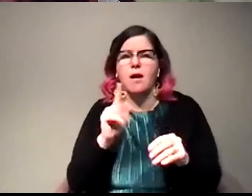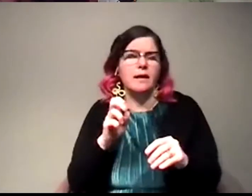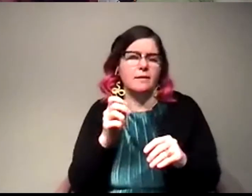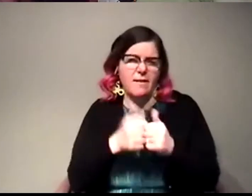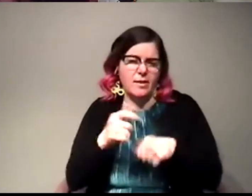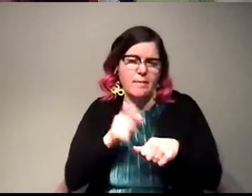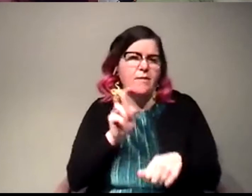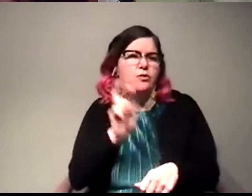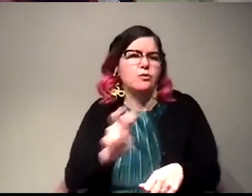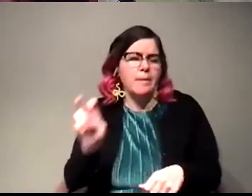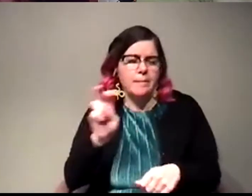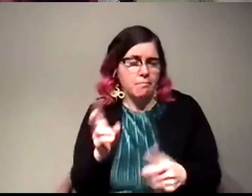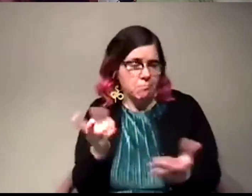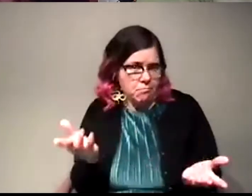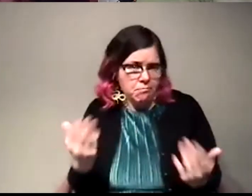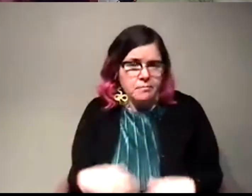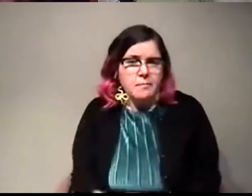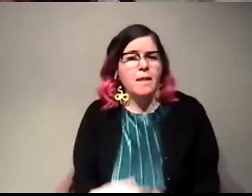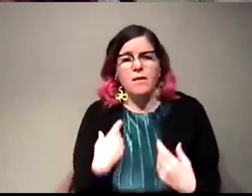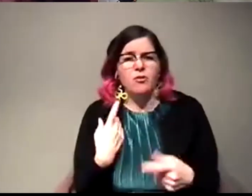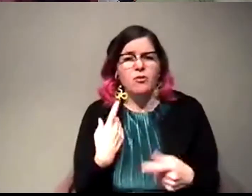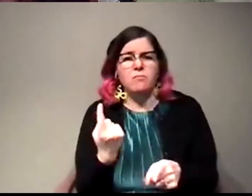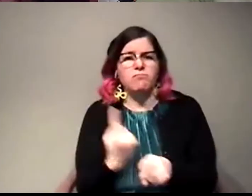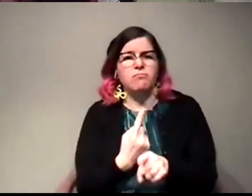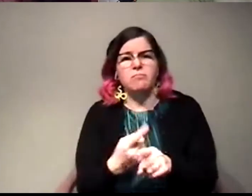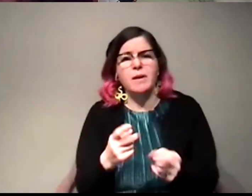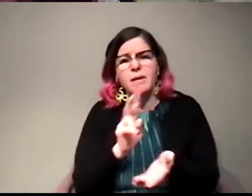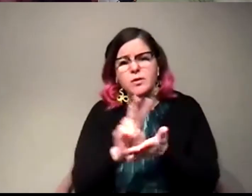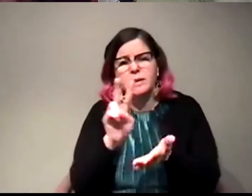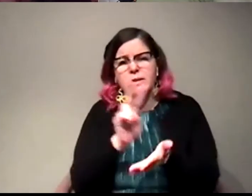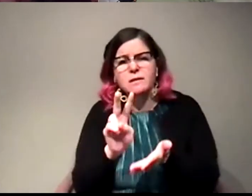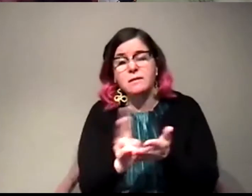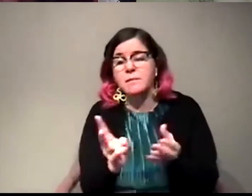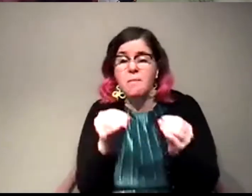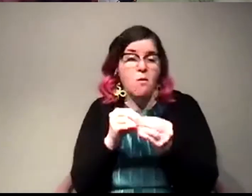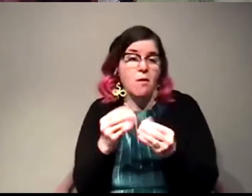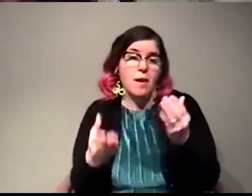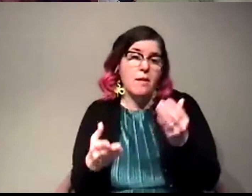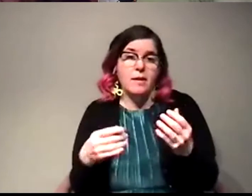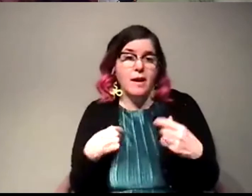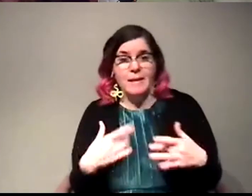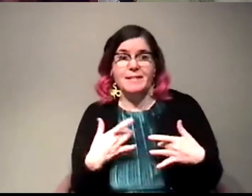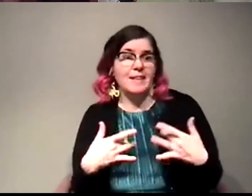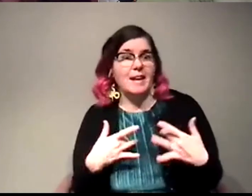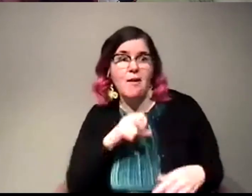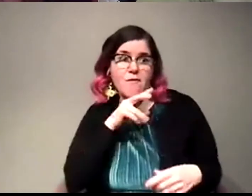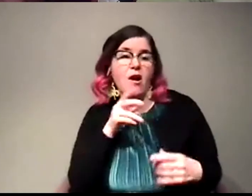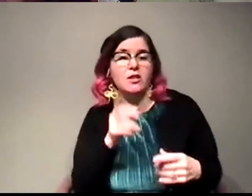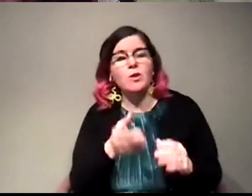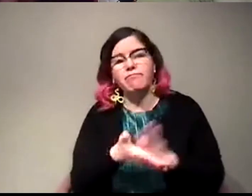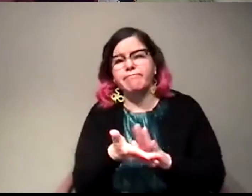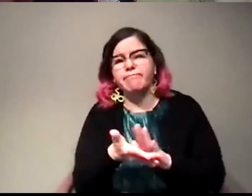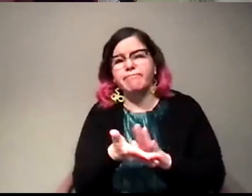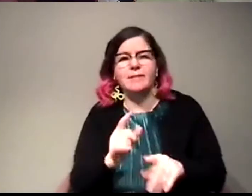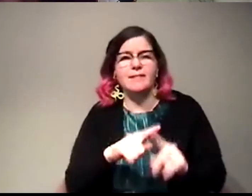And yeah, they're pretty regular. It's once every 2 weeks at the minimum. But sometimes if I'm just, you know, extra excited about frogs, I'll run different extra ones.